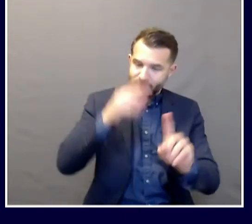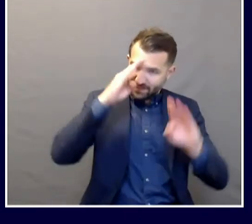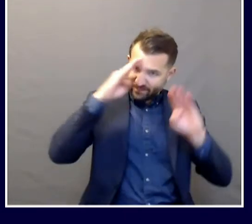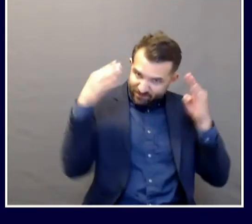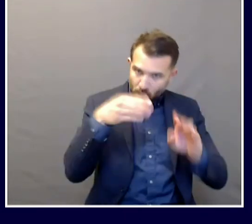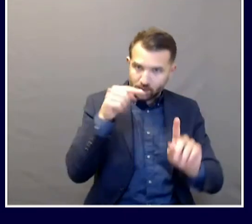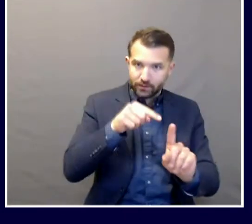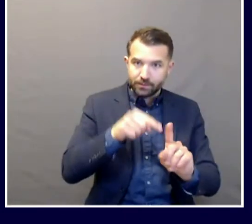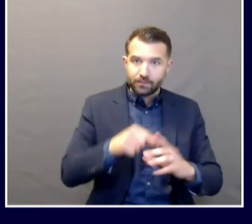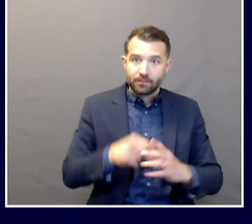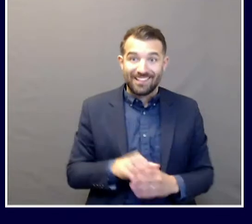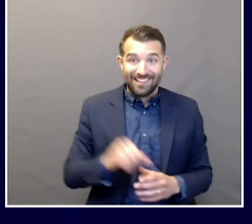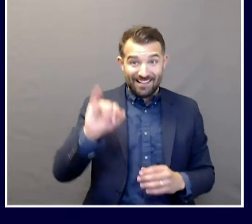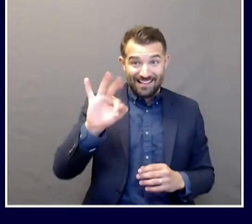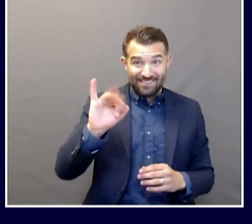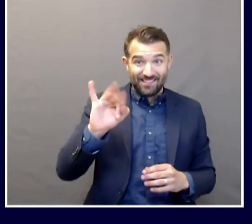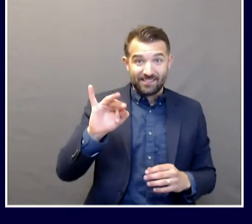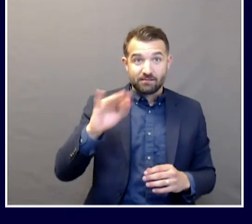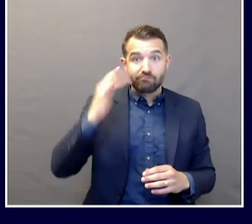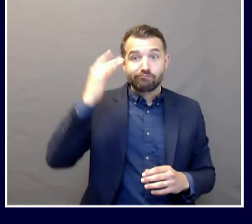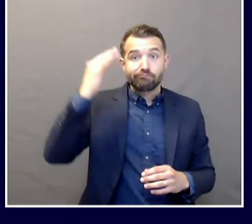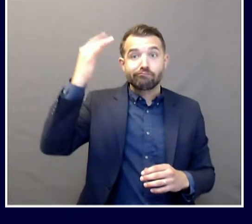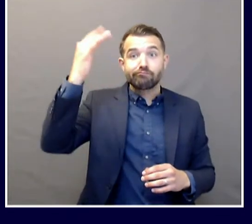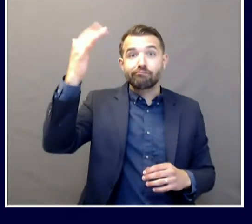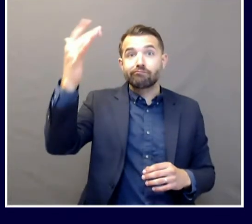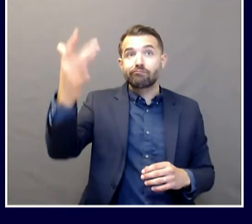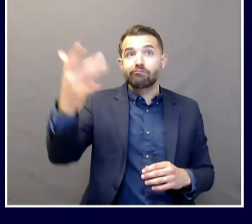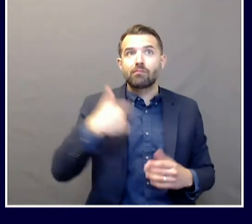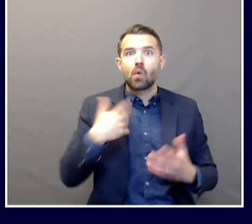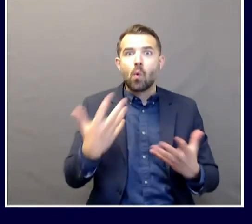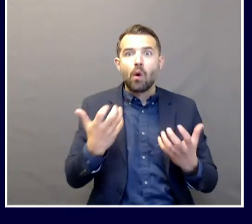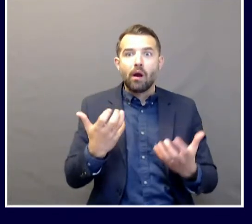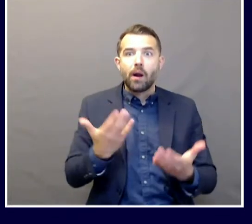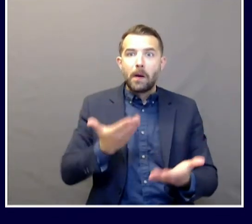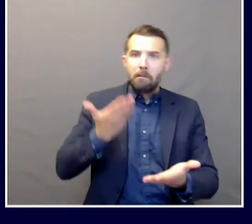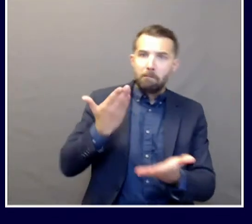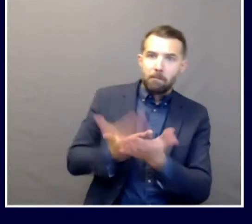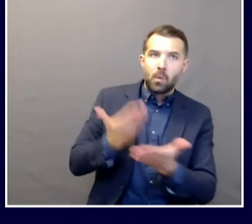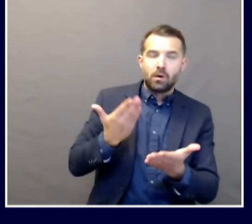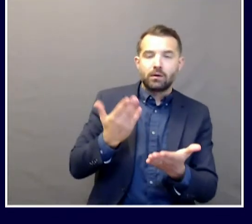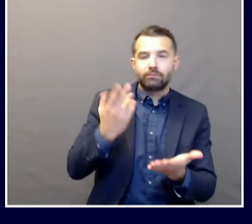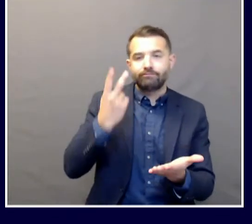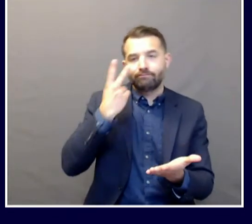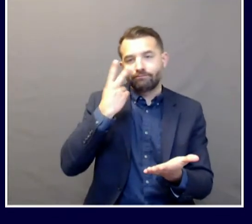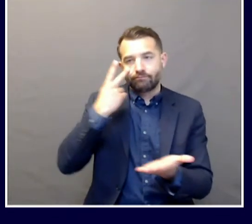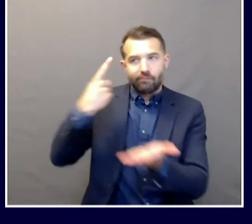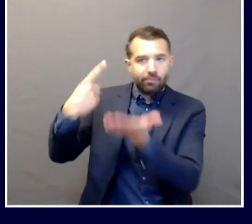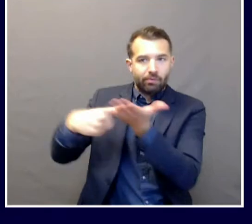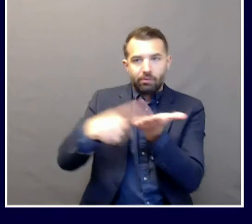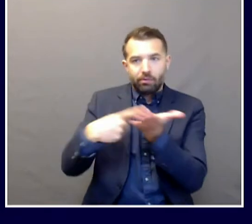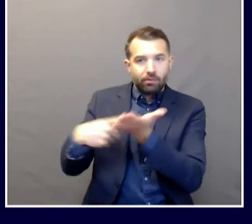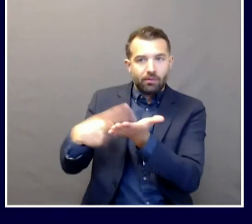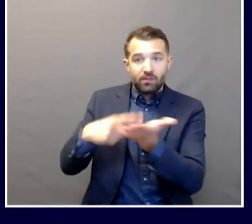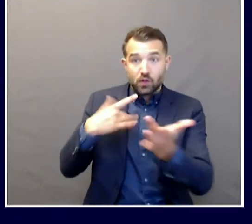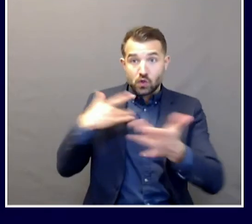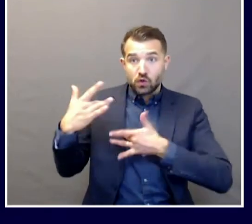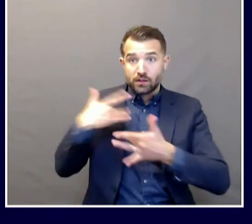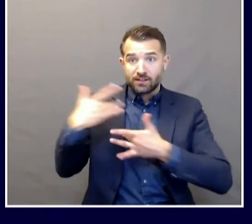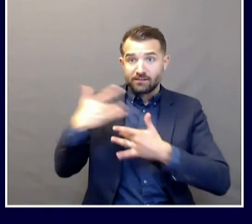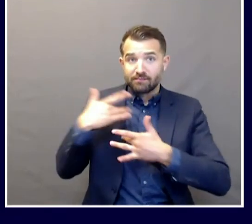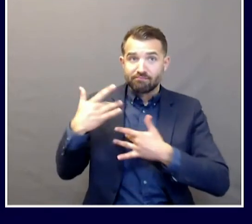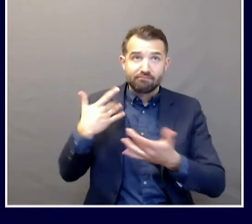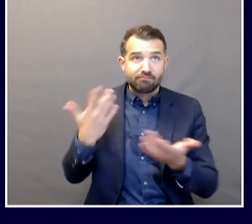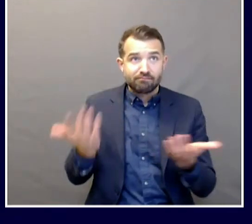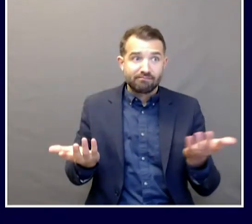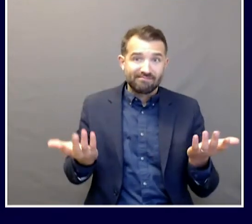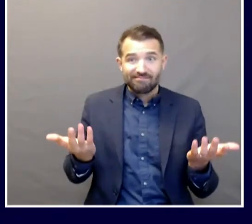that pathway. As you're aware, Patrick, there have been concerns that have been outlined. There have been benefits that have been